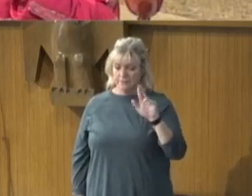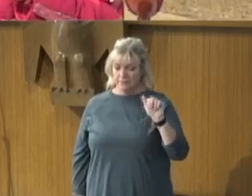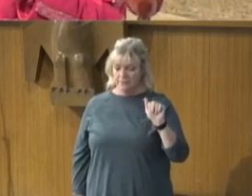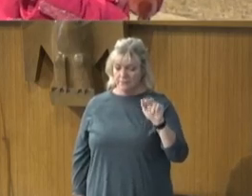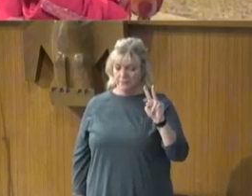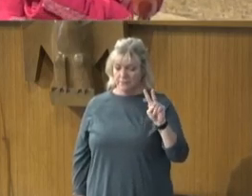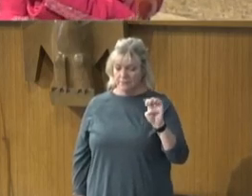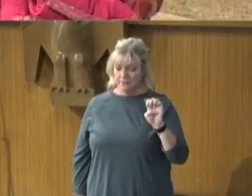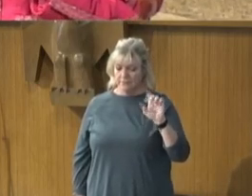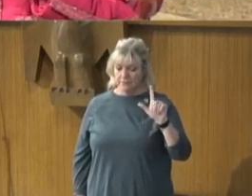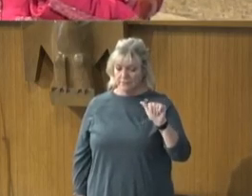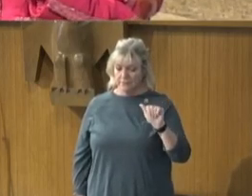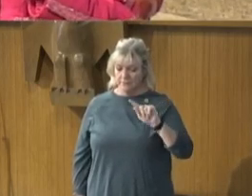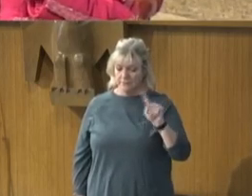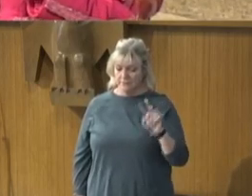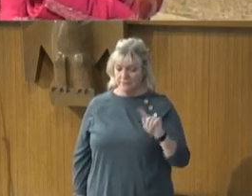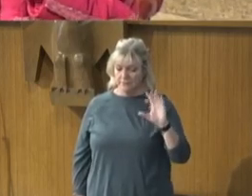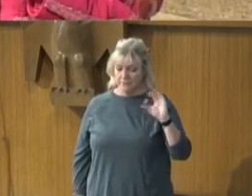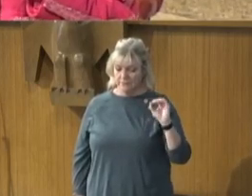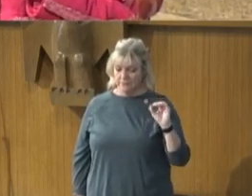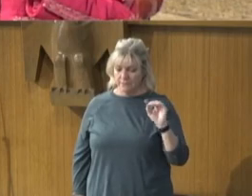Petra Velasco.